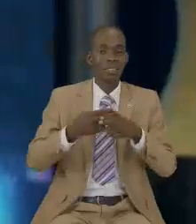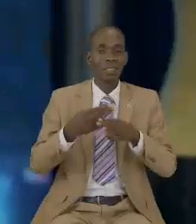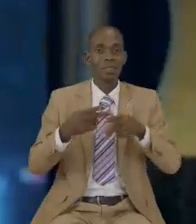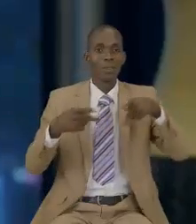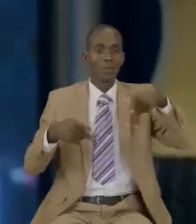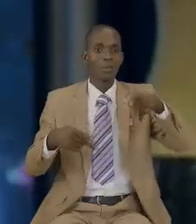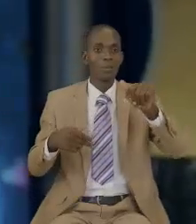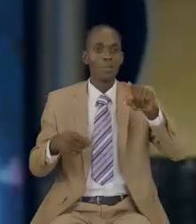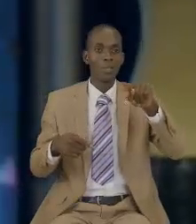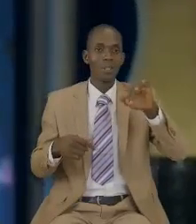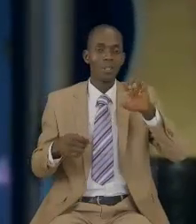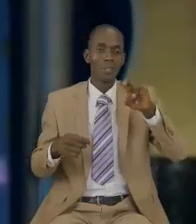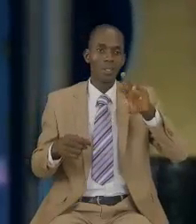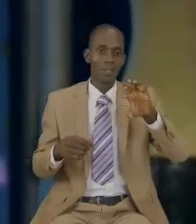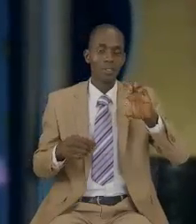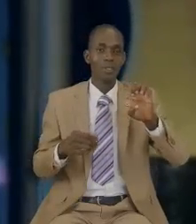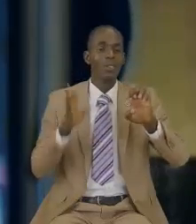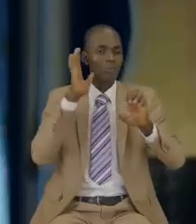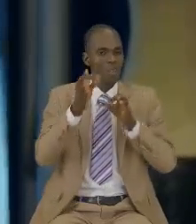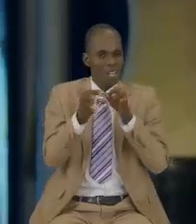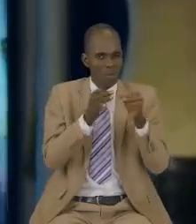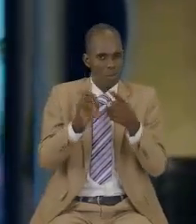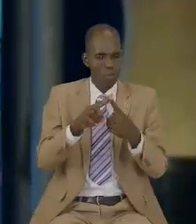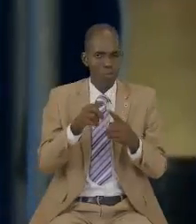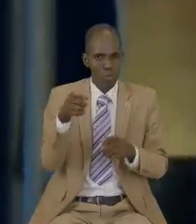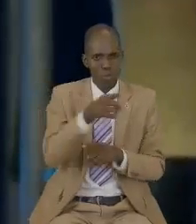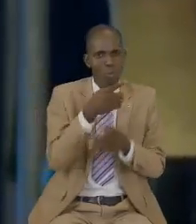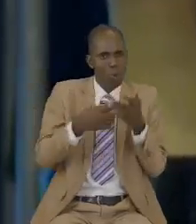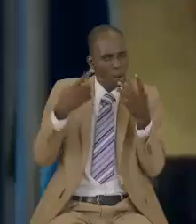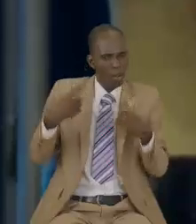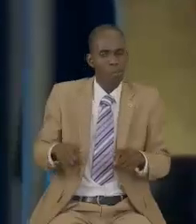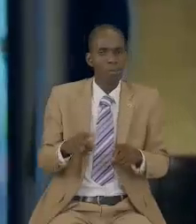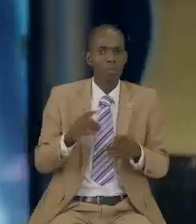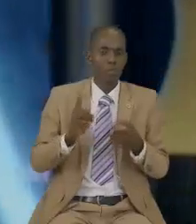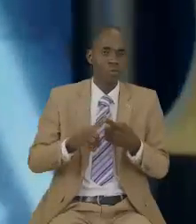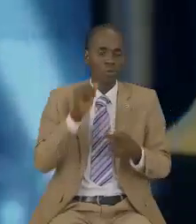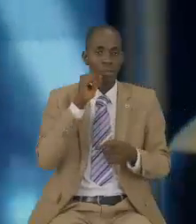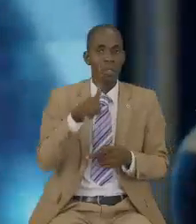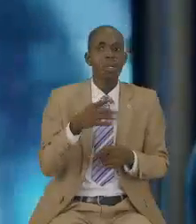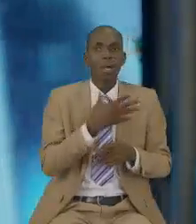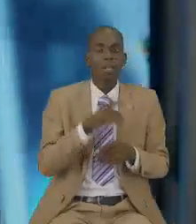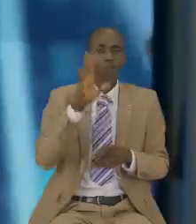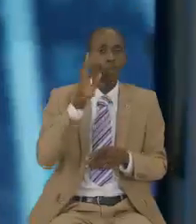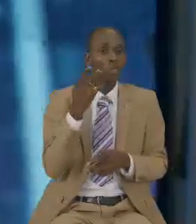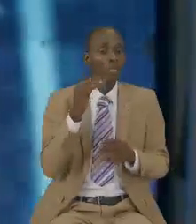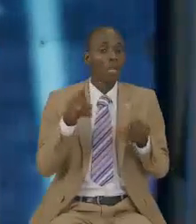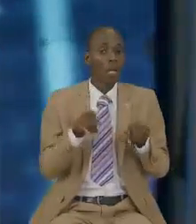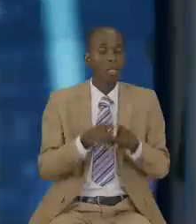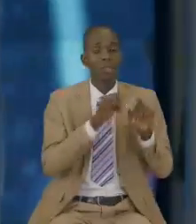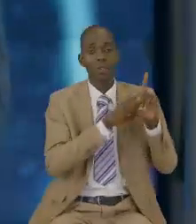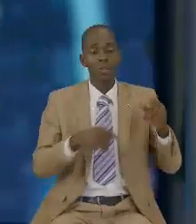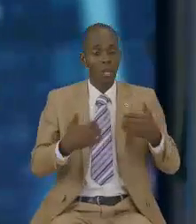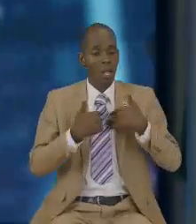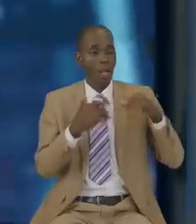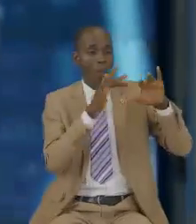you herself what the problem was. And then you will see, as the Lord had pity on her,